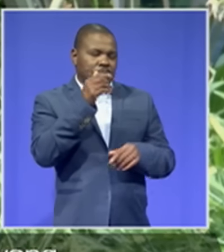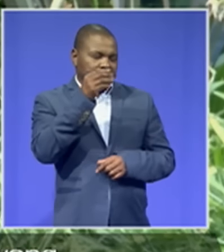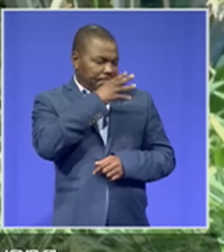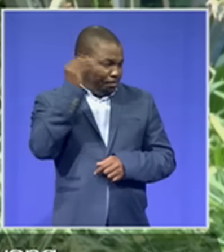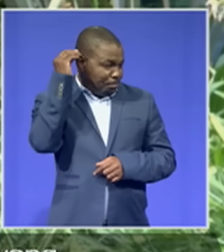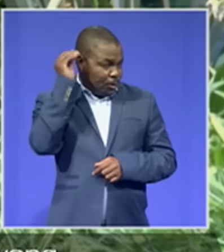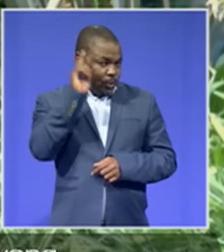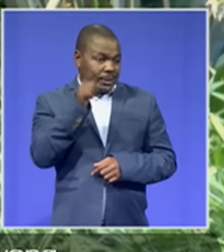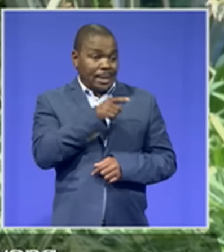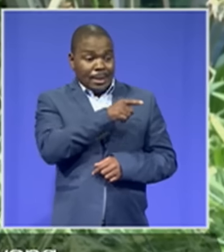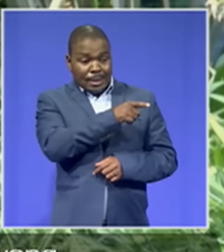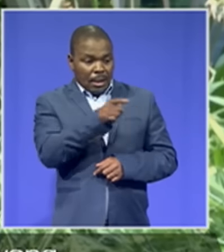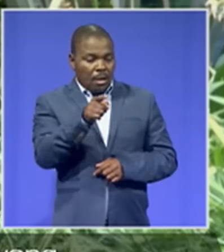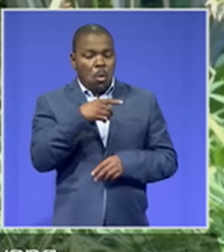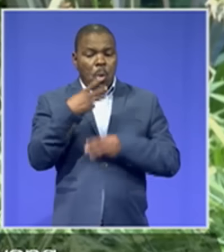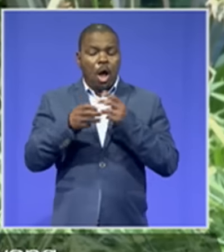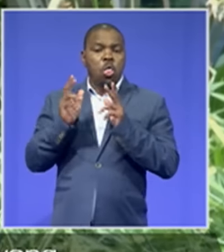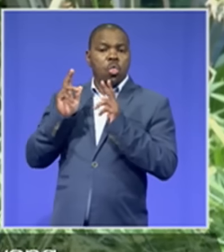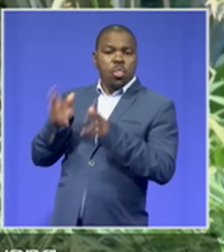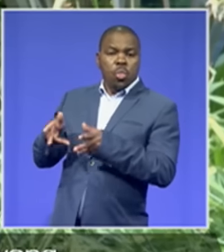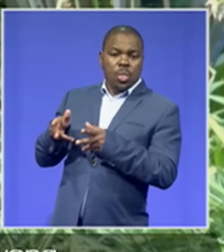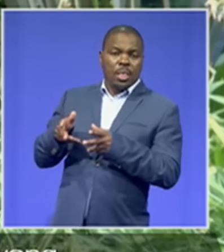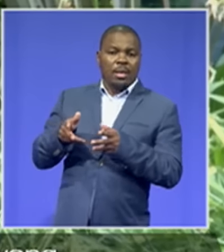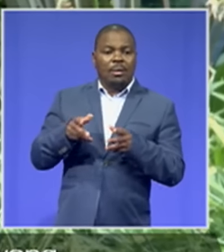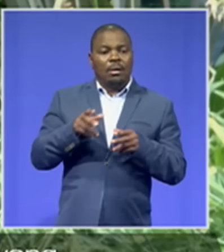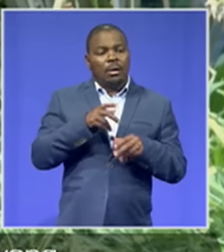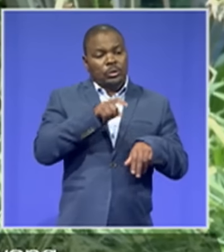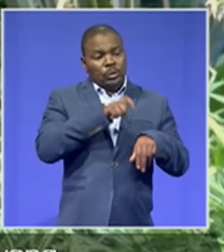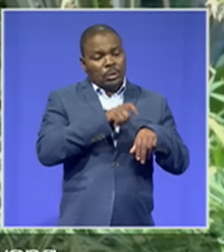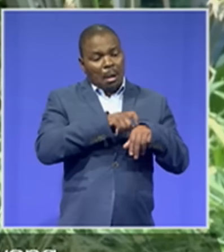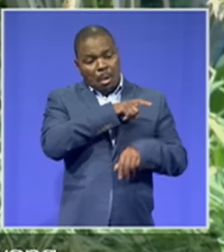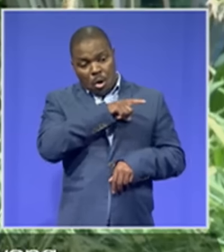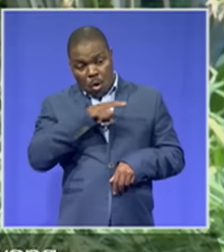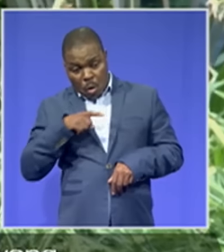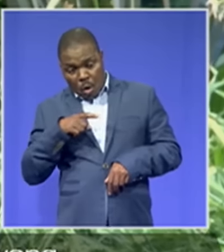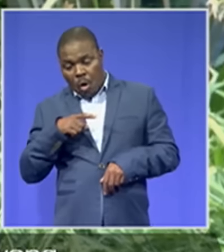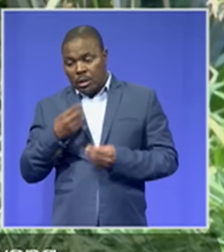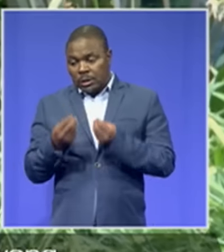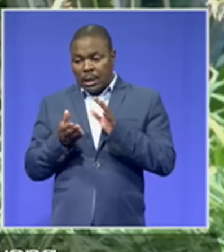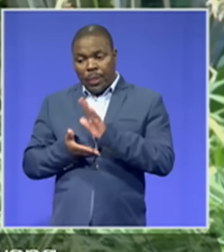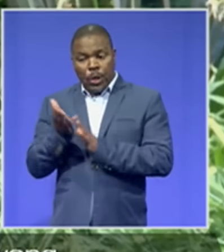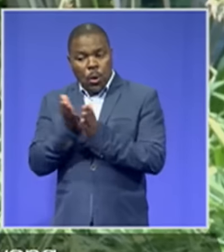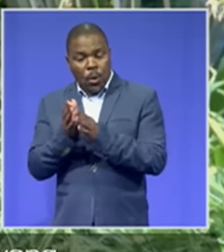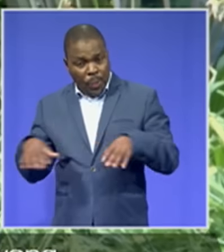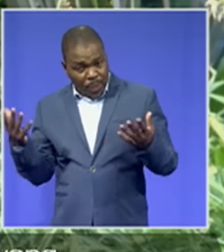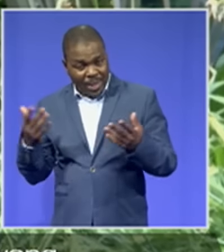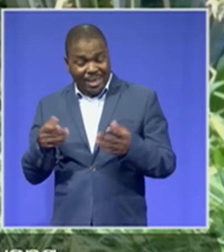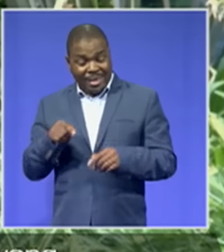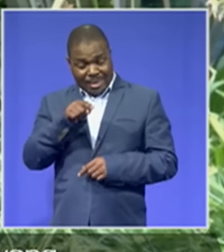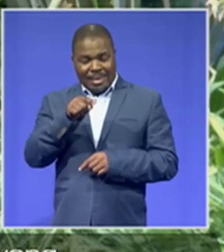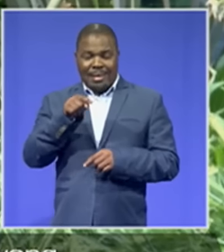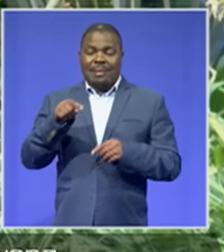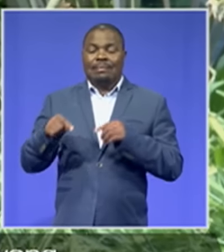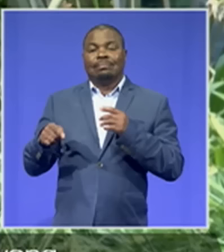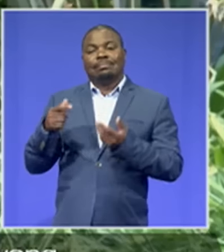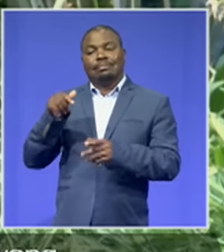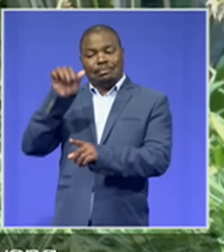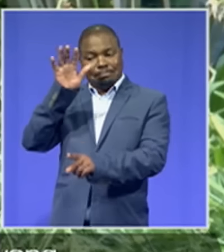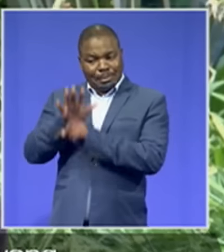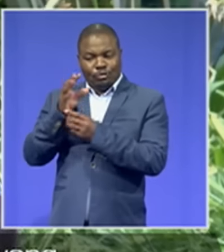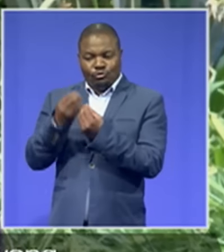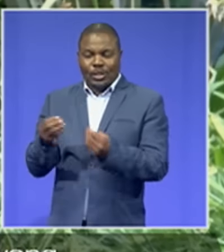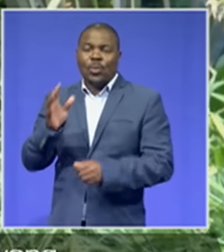them not transporting for a sizable time, it will have a huge impact into these